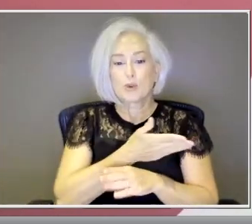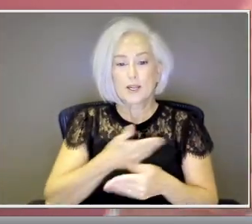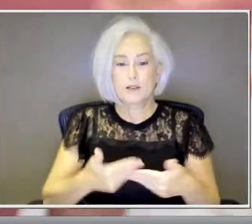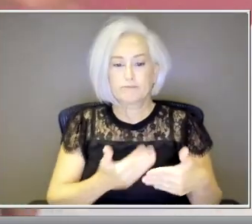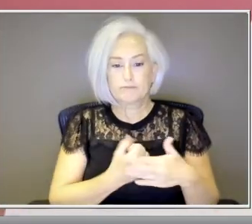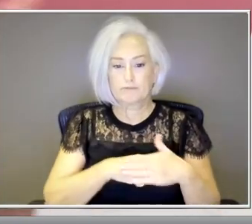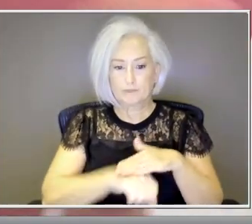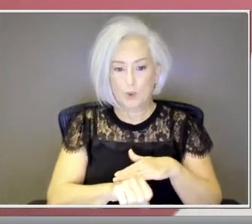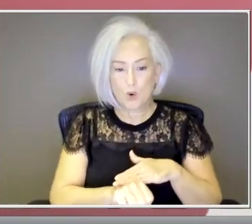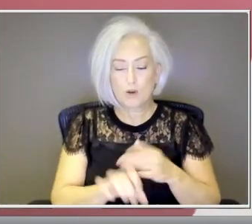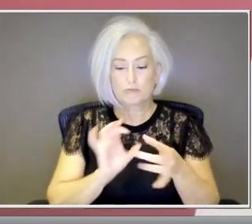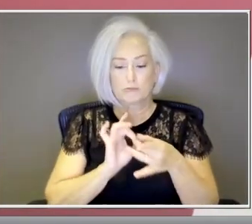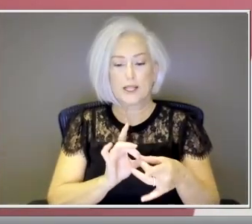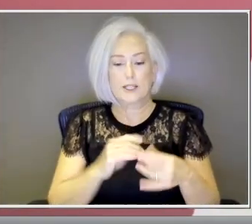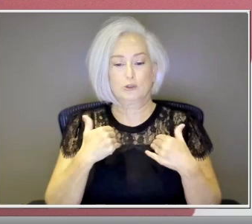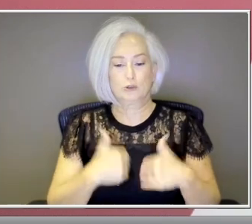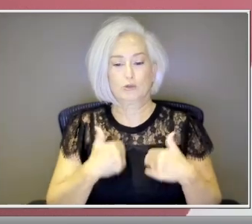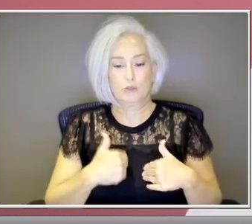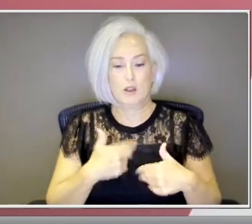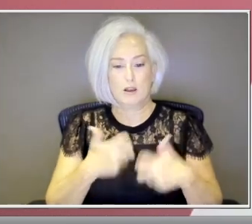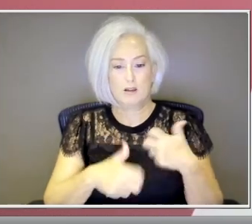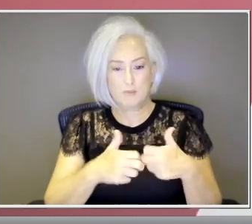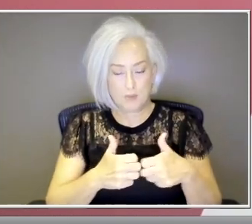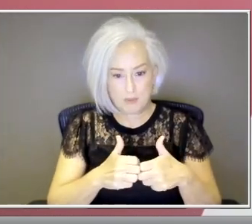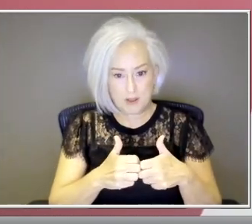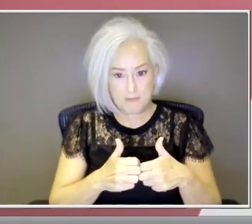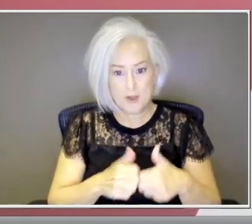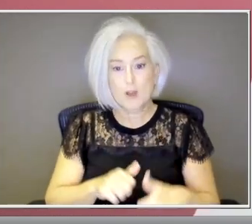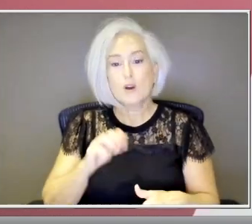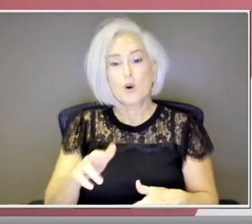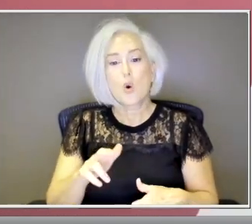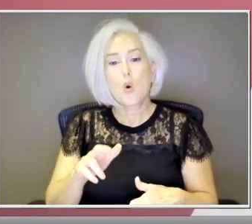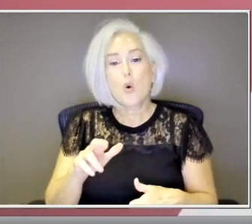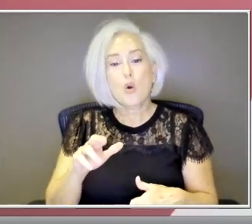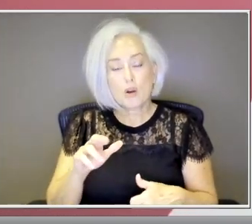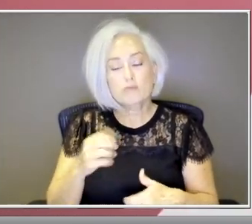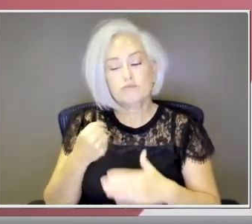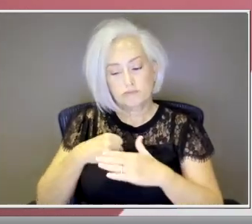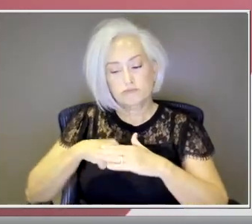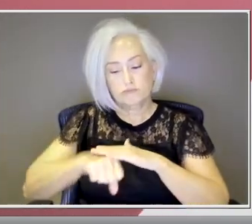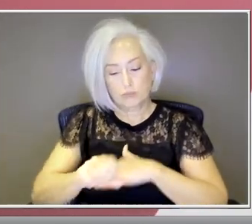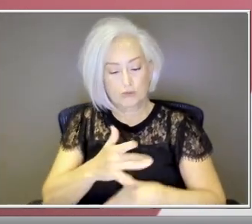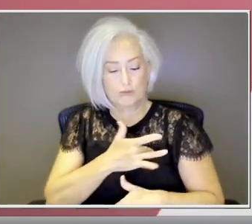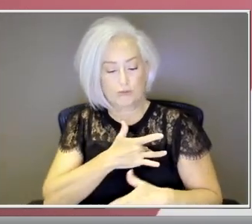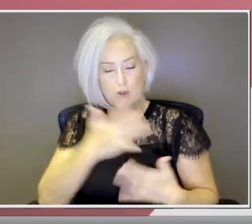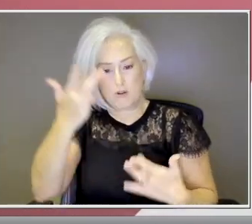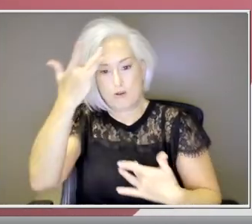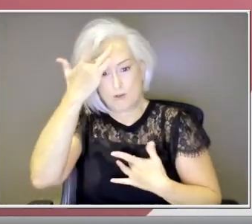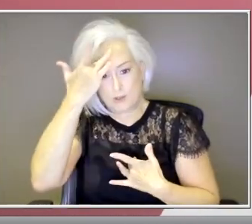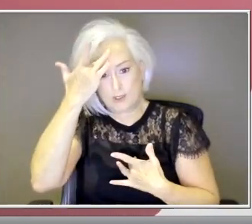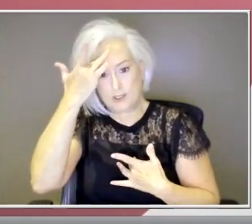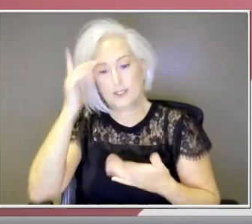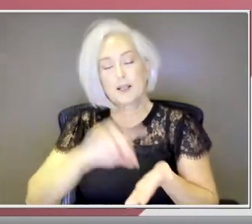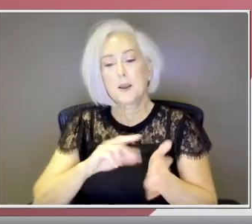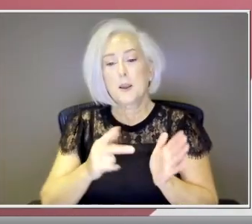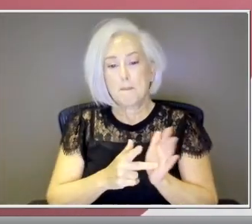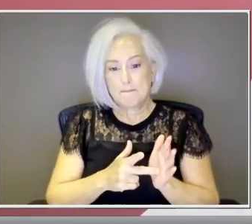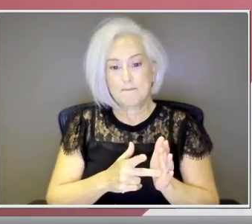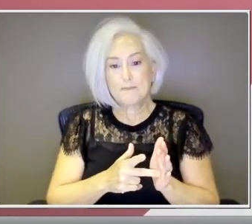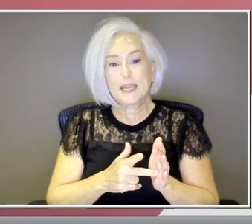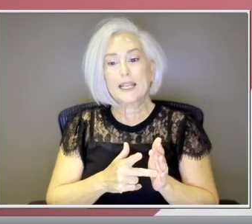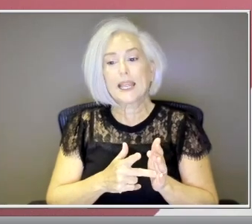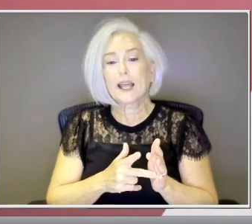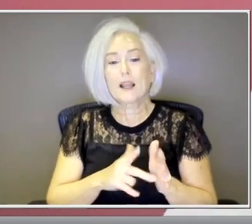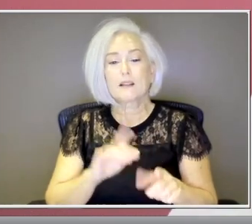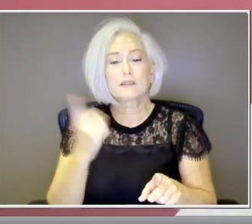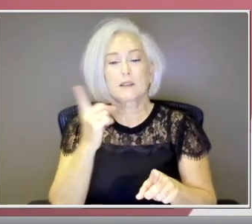or in this case, congenital heart disease that Dr. Surface can talk much more about, where there's actually abnormalities in the lungs or the blood vessels,